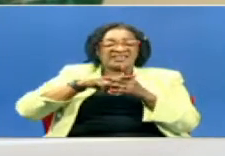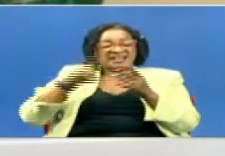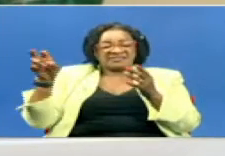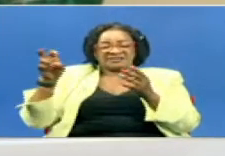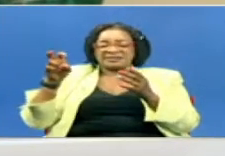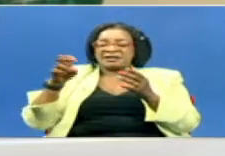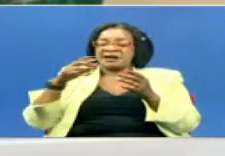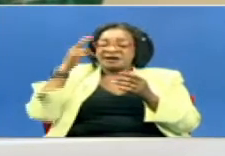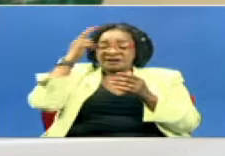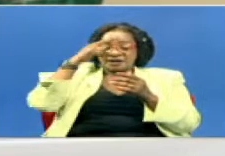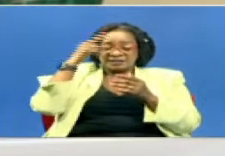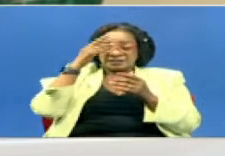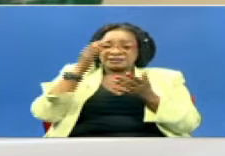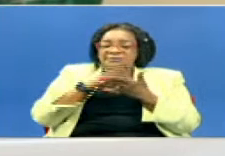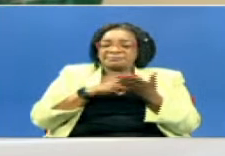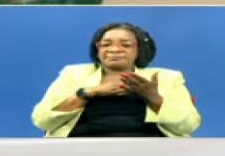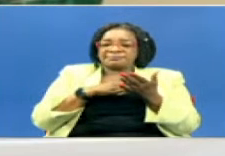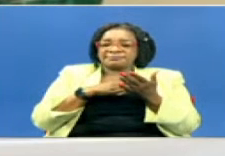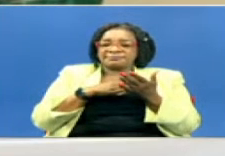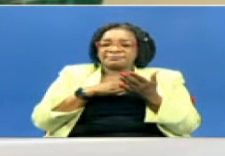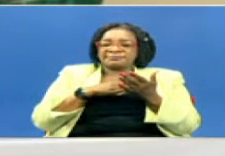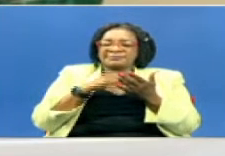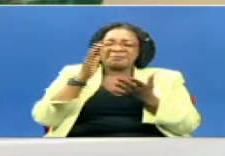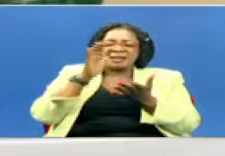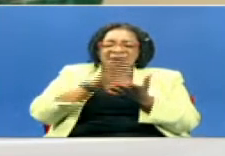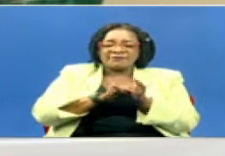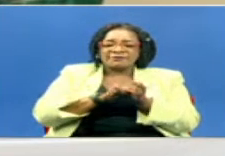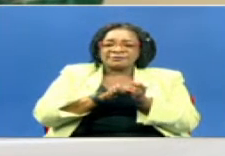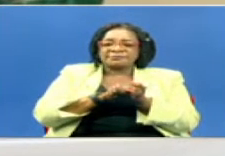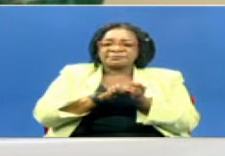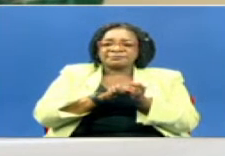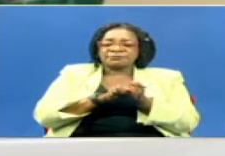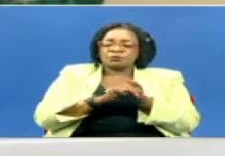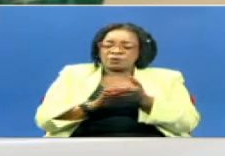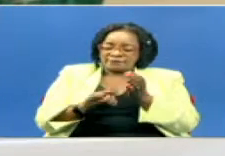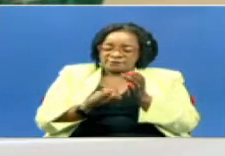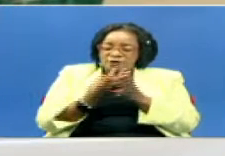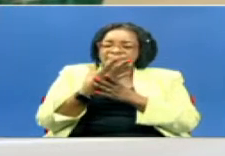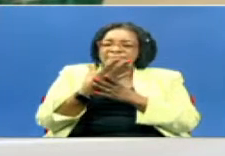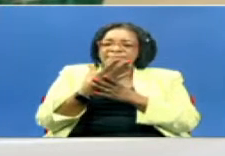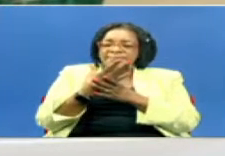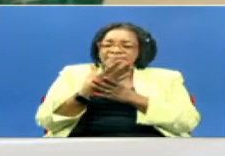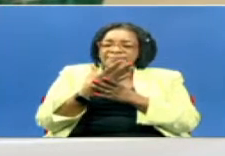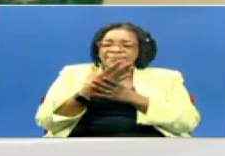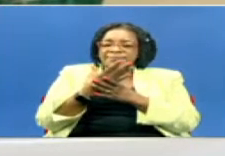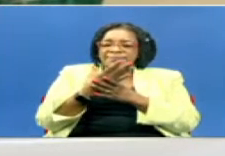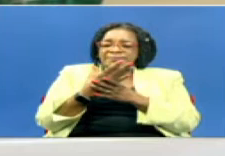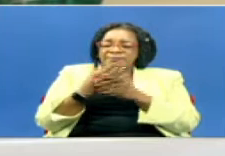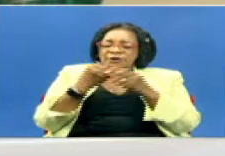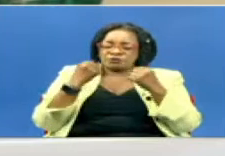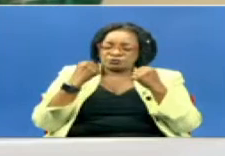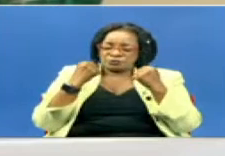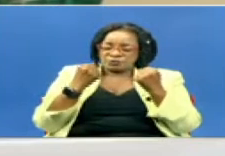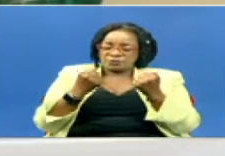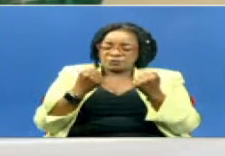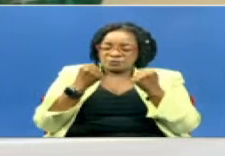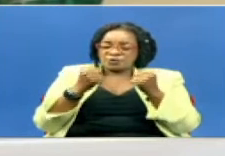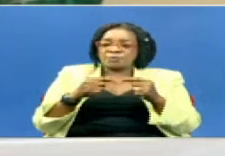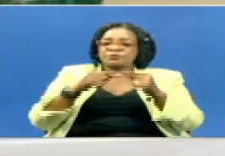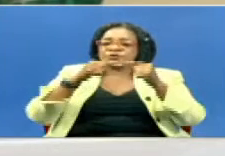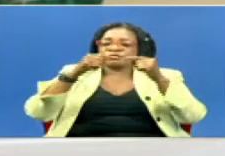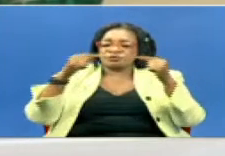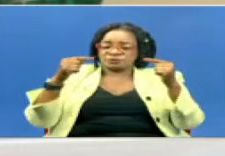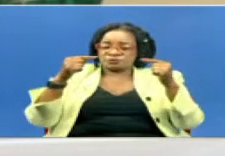of them. And believe you me, we are going to form a credible, strong opposition to